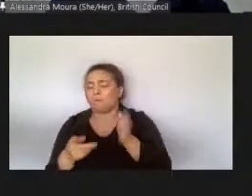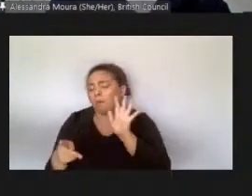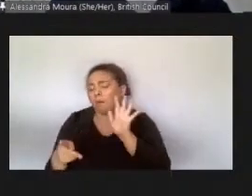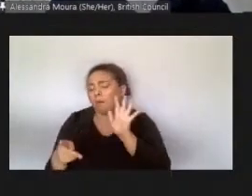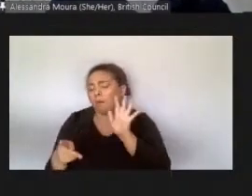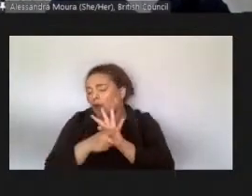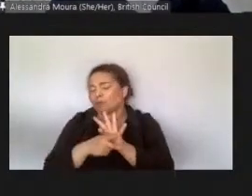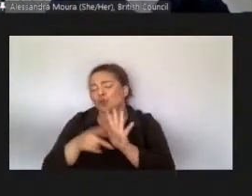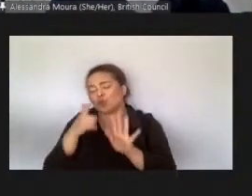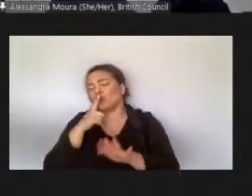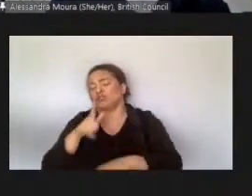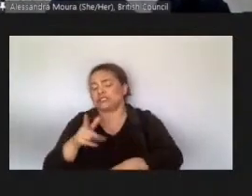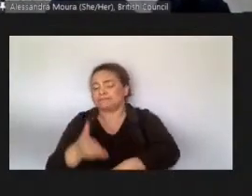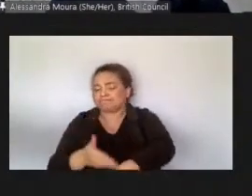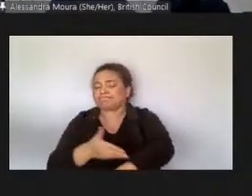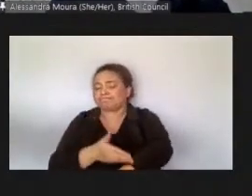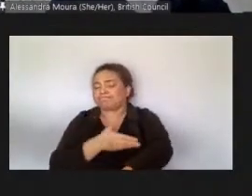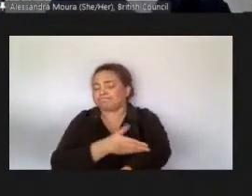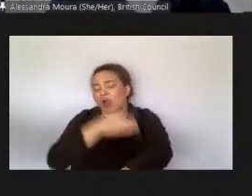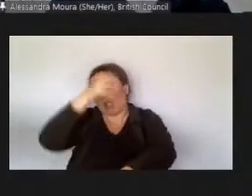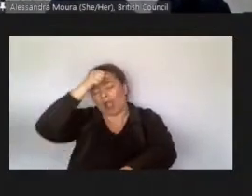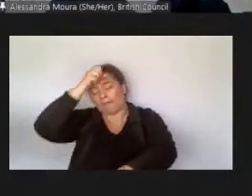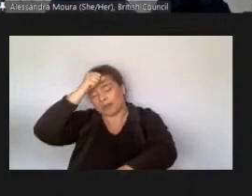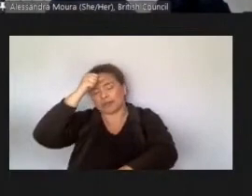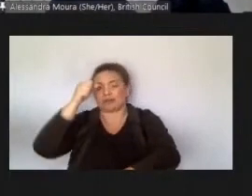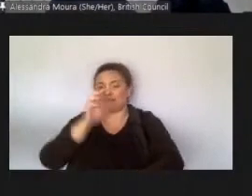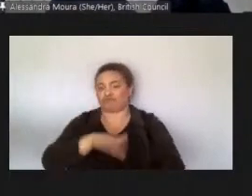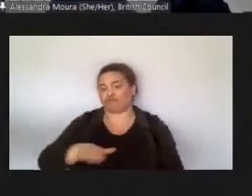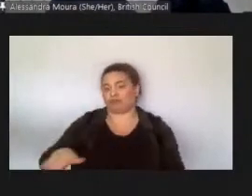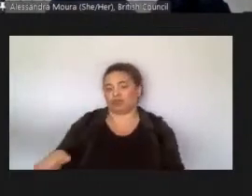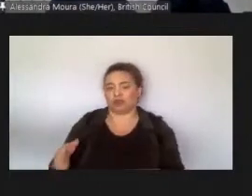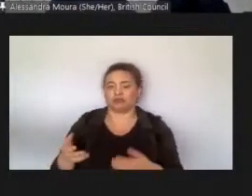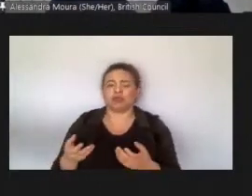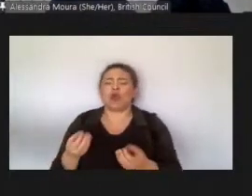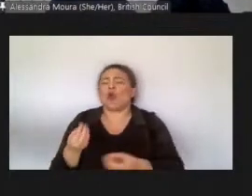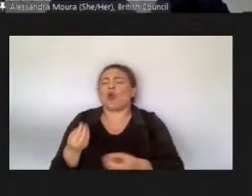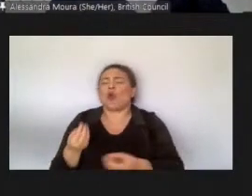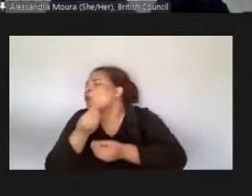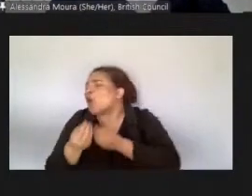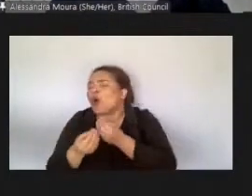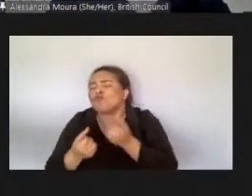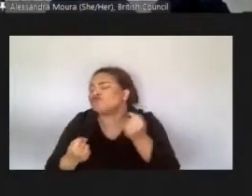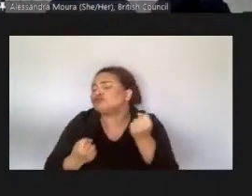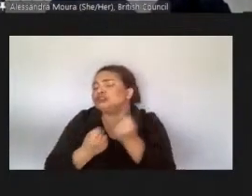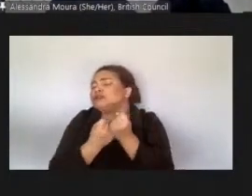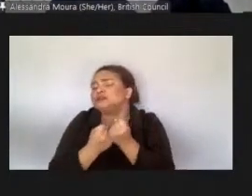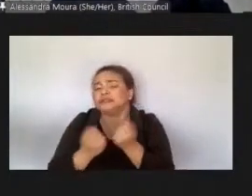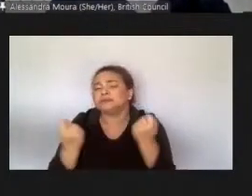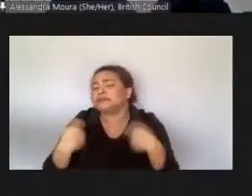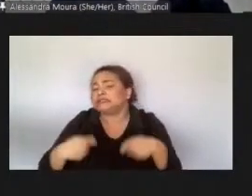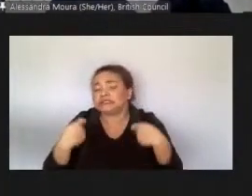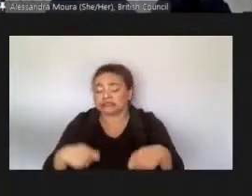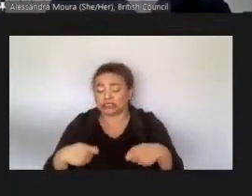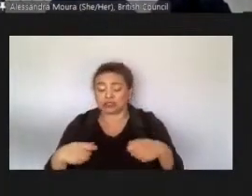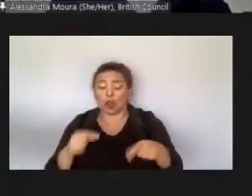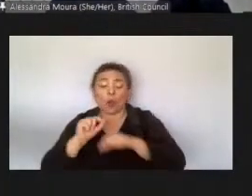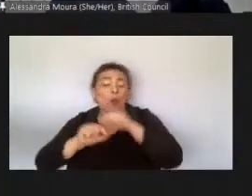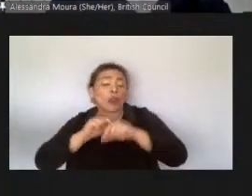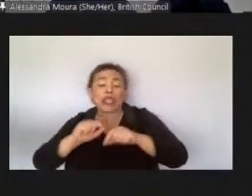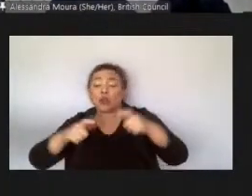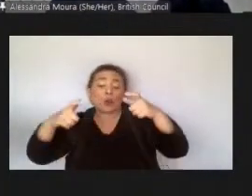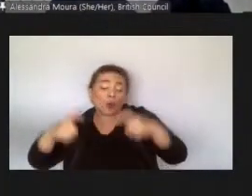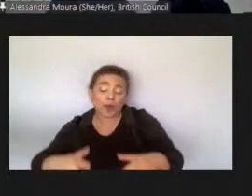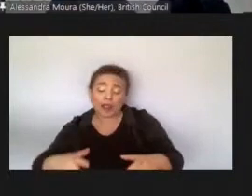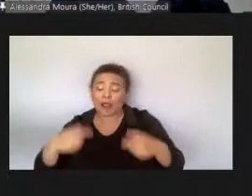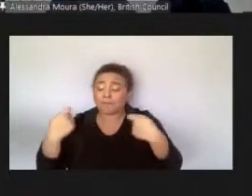a language? What kind of conditions? What environment? And she was reflecting upon her